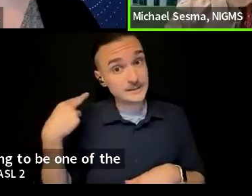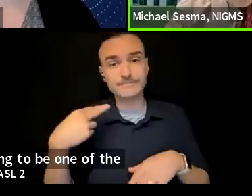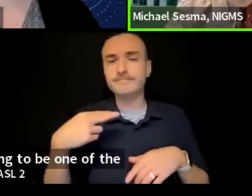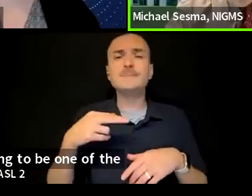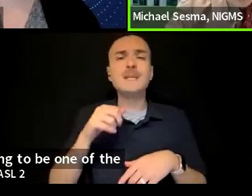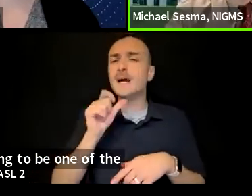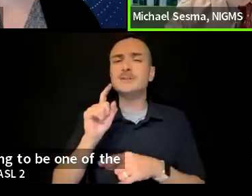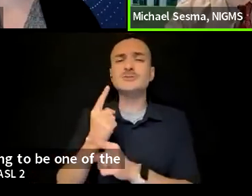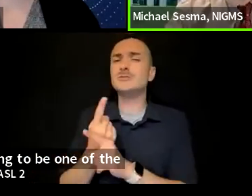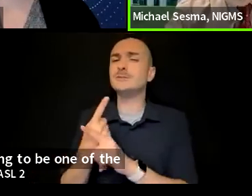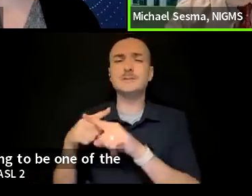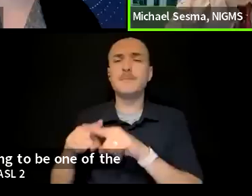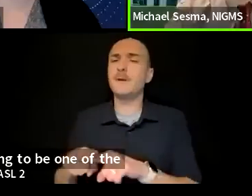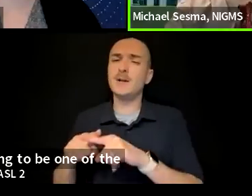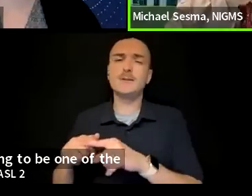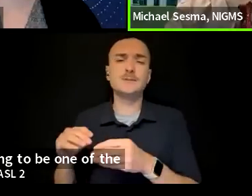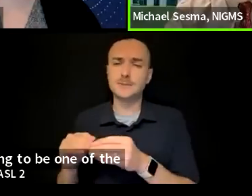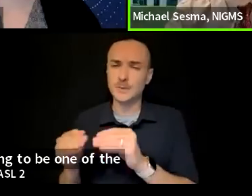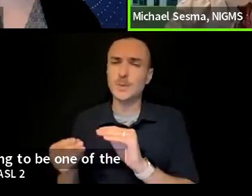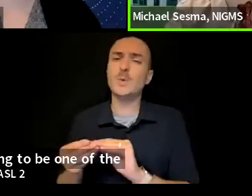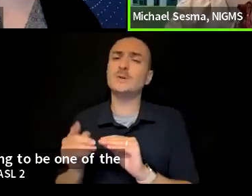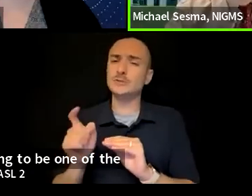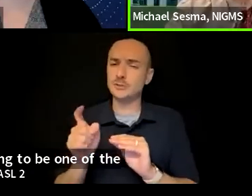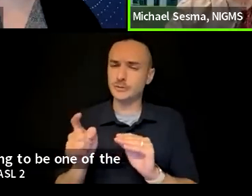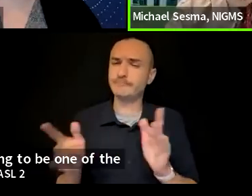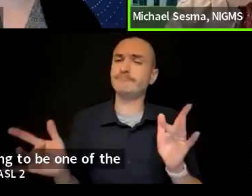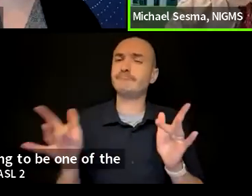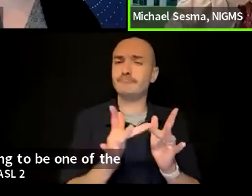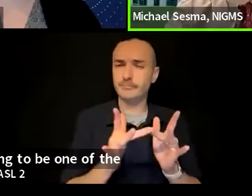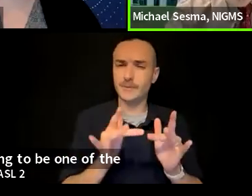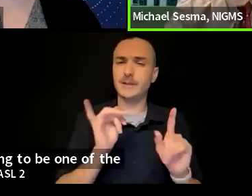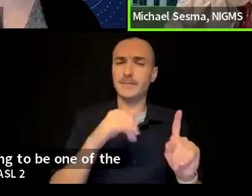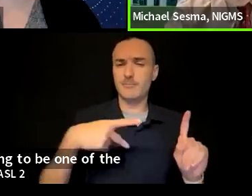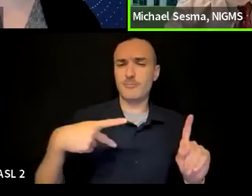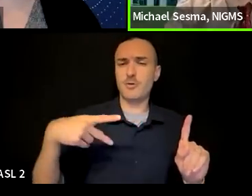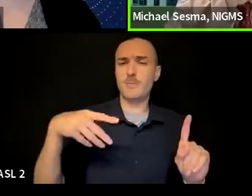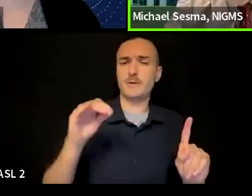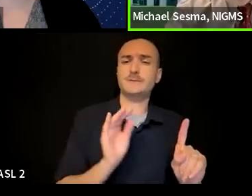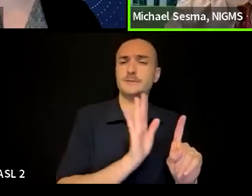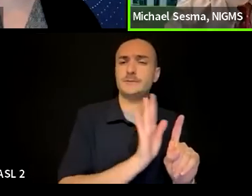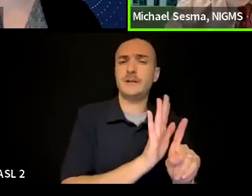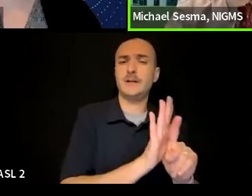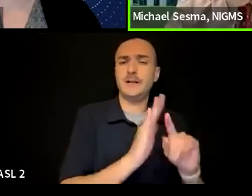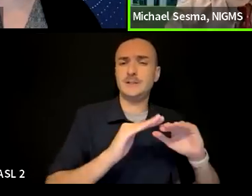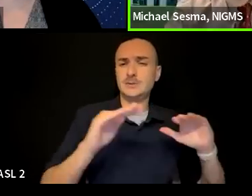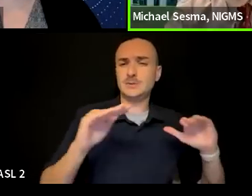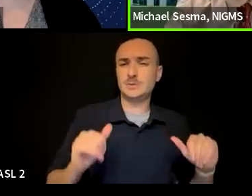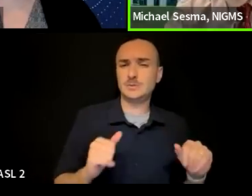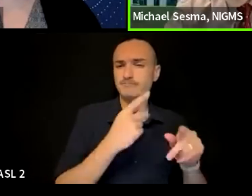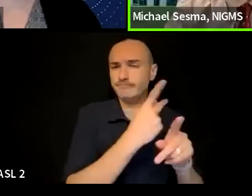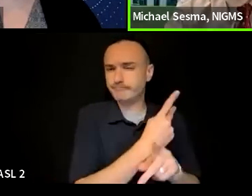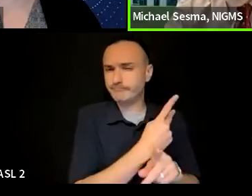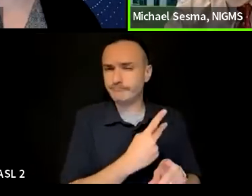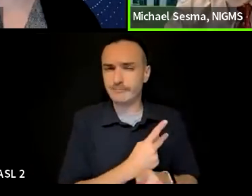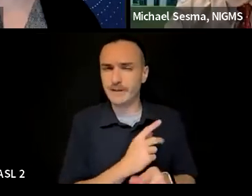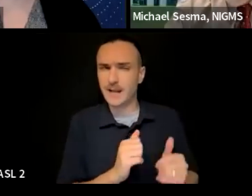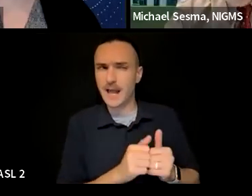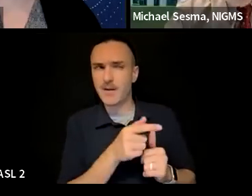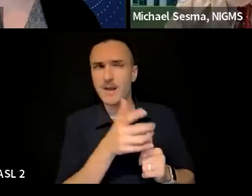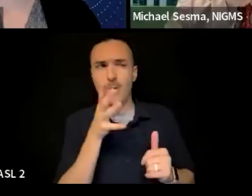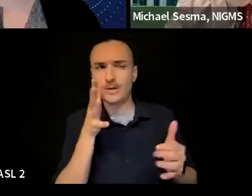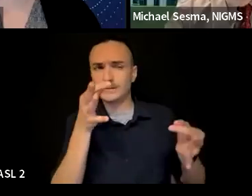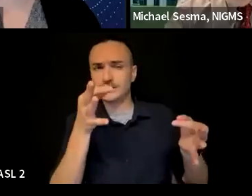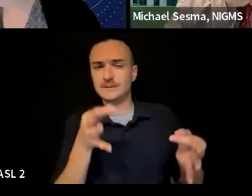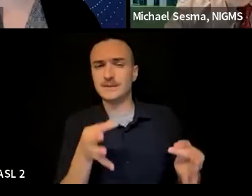that you talk to a program officer at a particular institute to find out how that institute makes those decisions. Wonderful. Thank you,